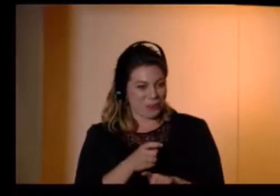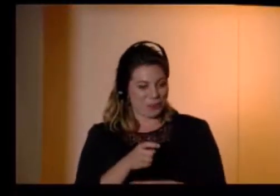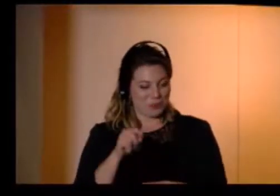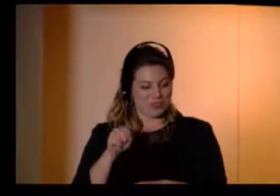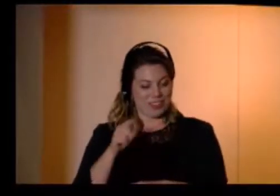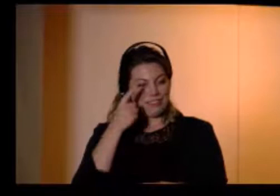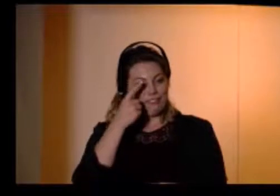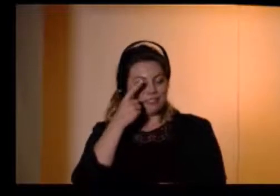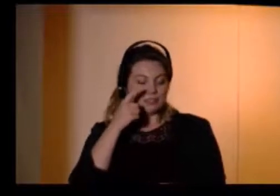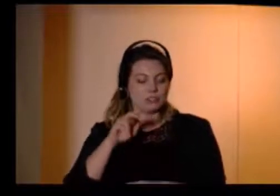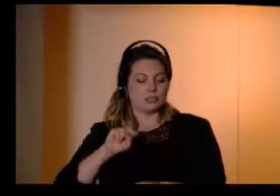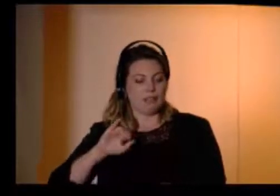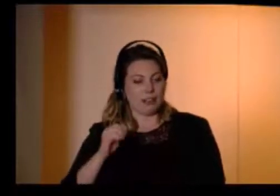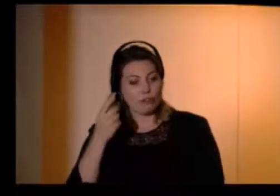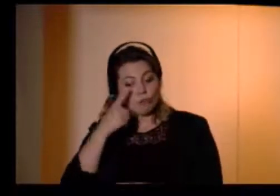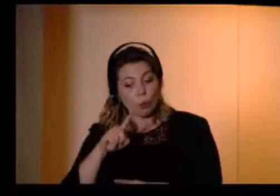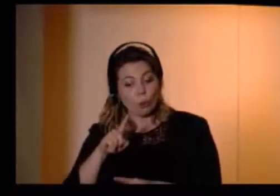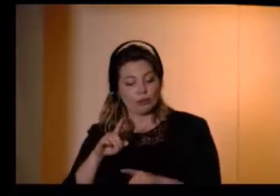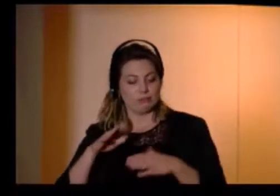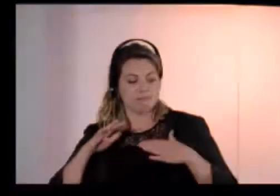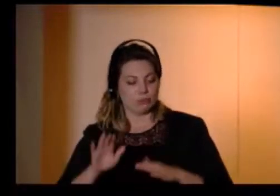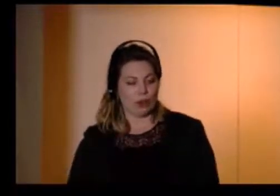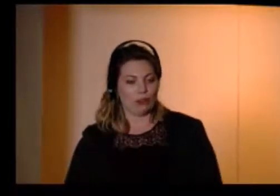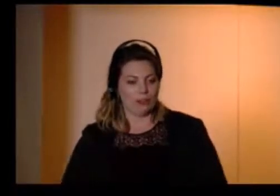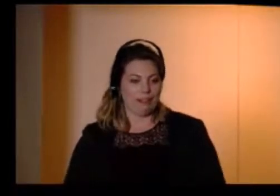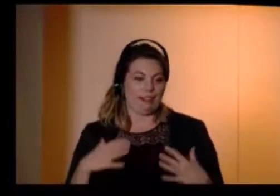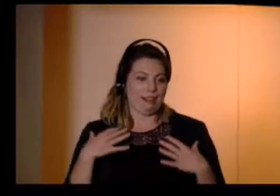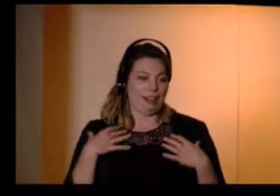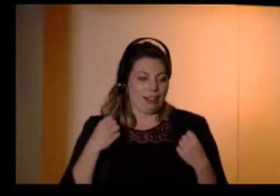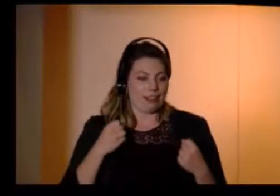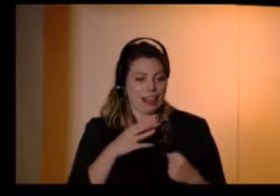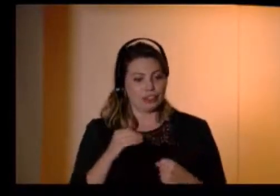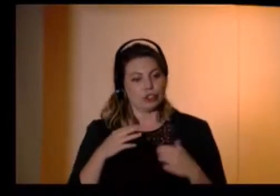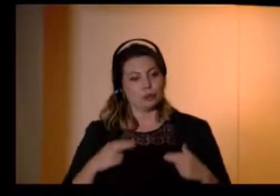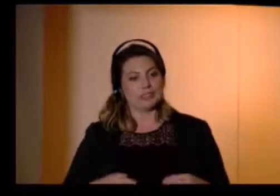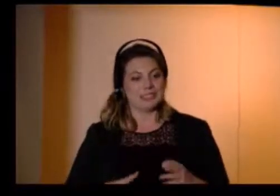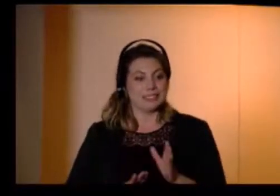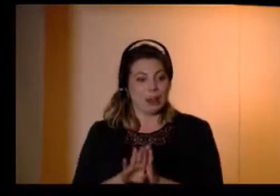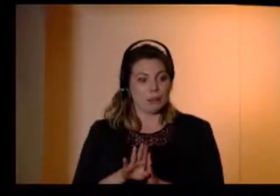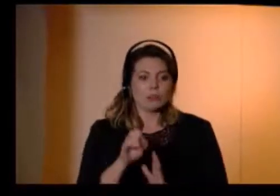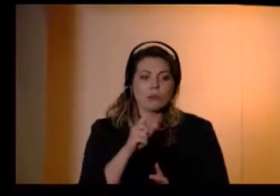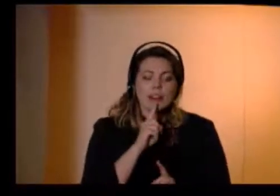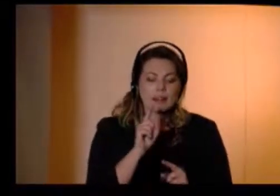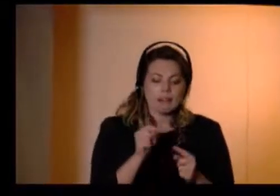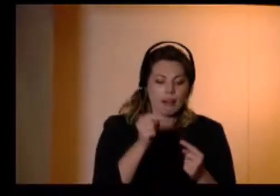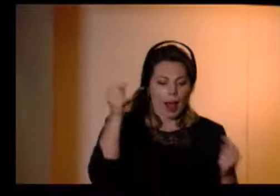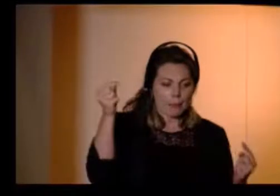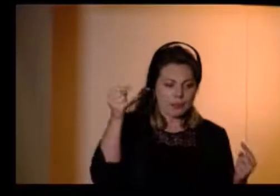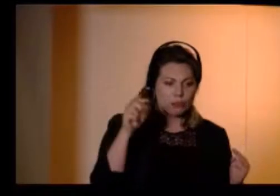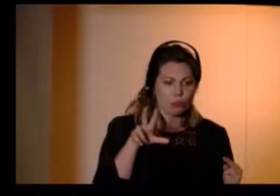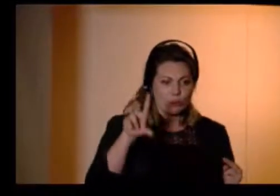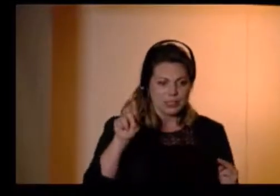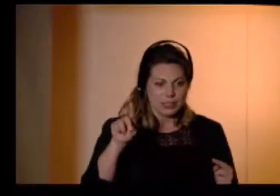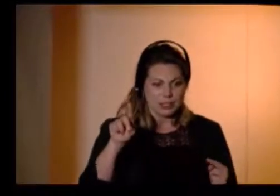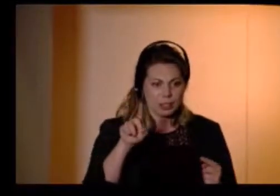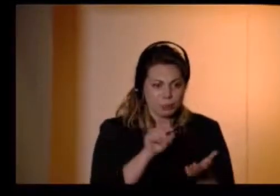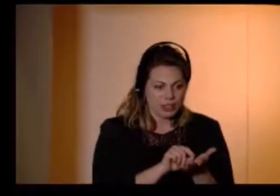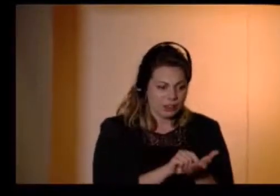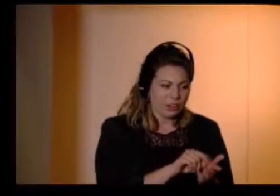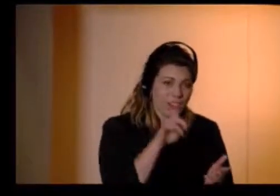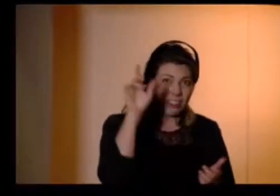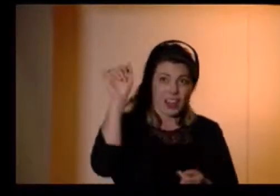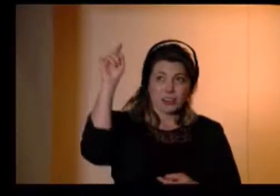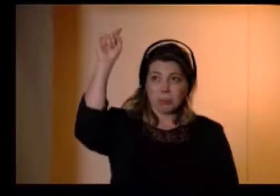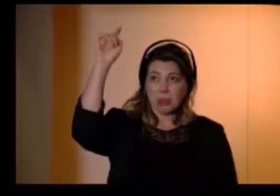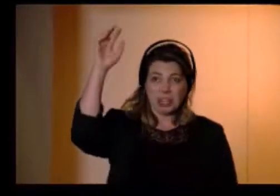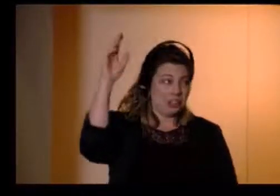Human Development, where he went, you're scaled down, so it's the opposite of 3D printing, bringing this small object to the